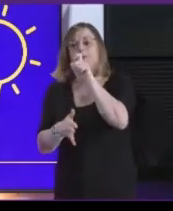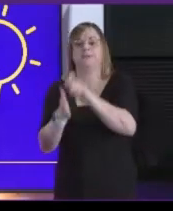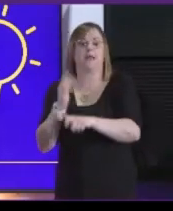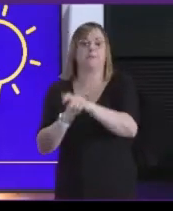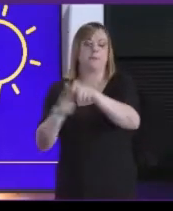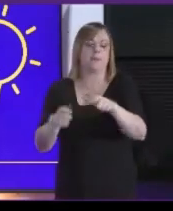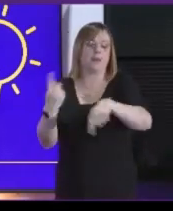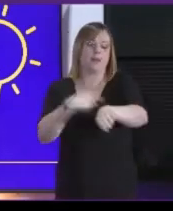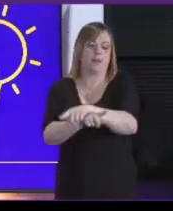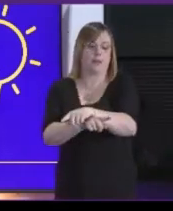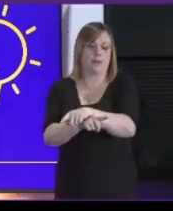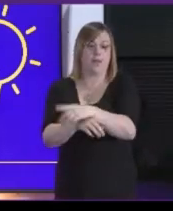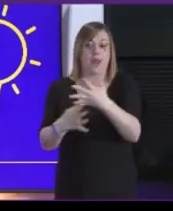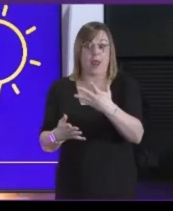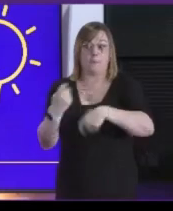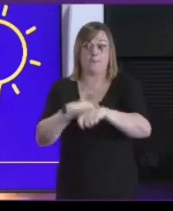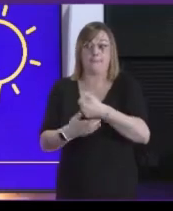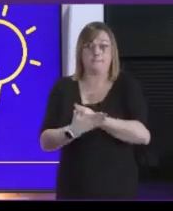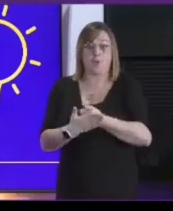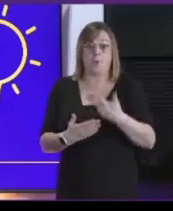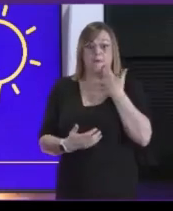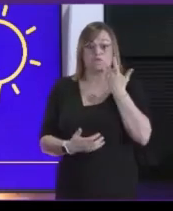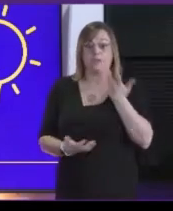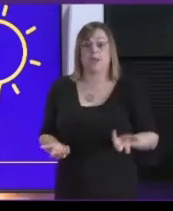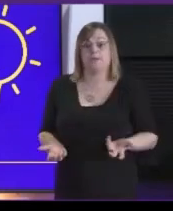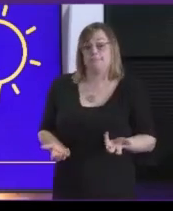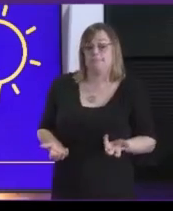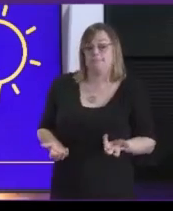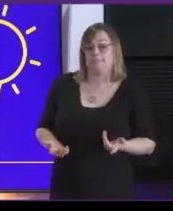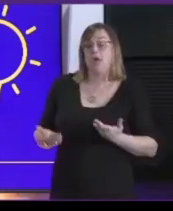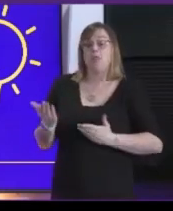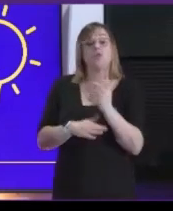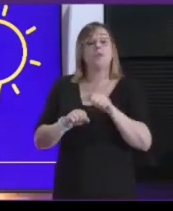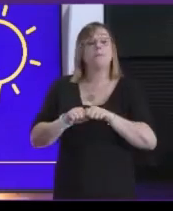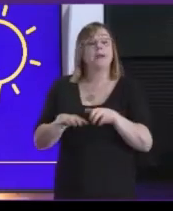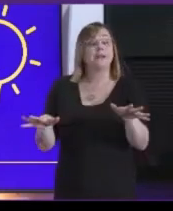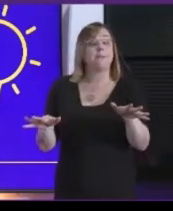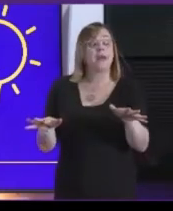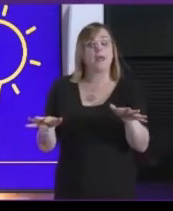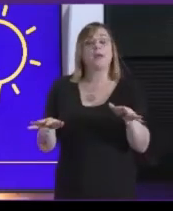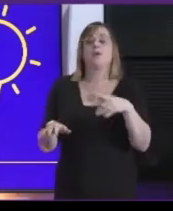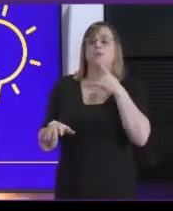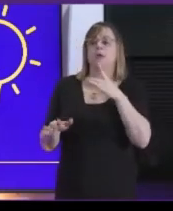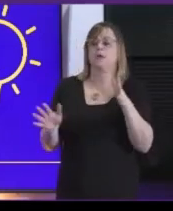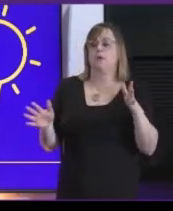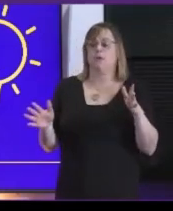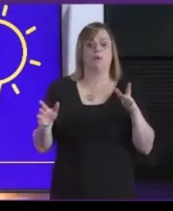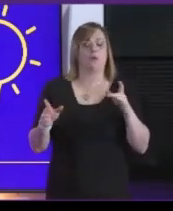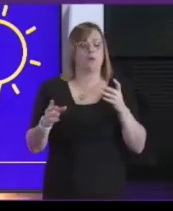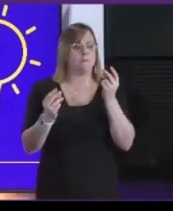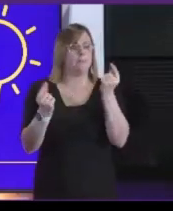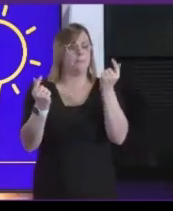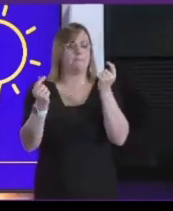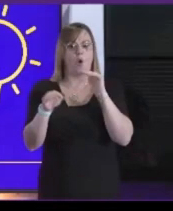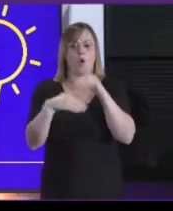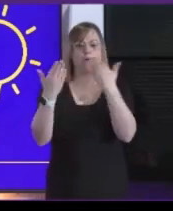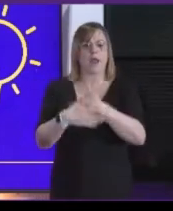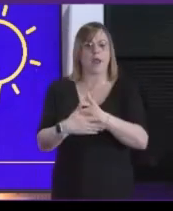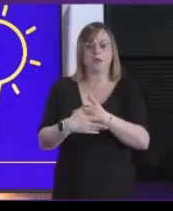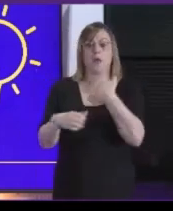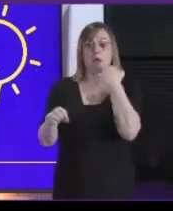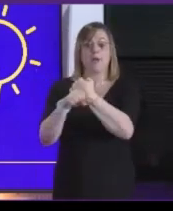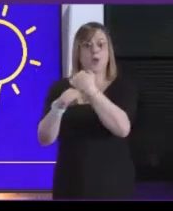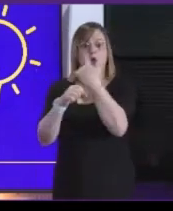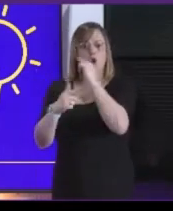community and are now normal. And when we were in the pandemic, we said, all of a sudden, overnight, government